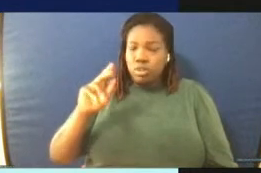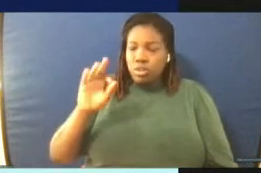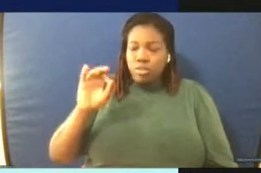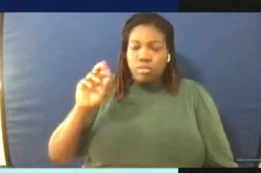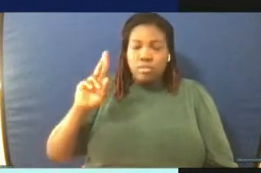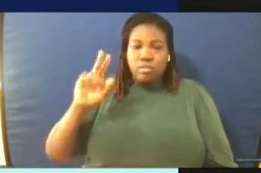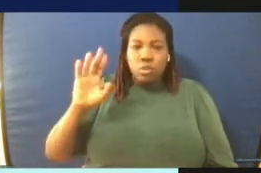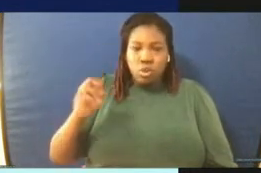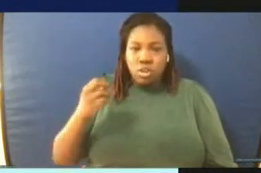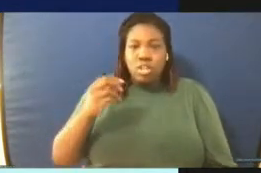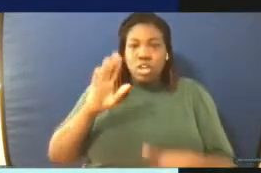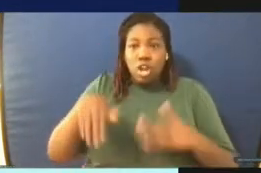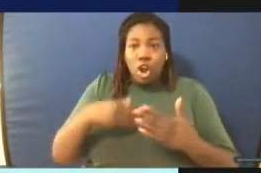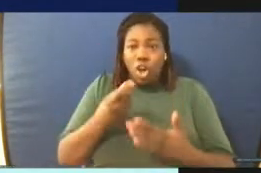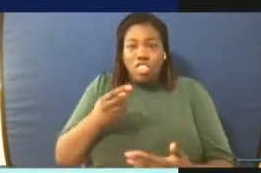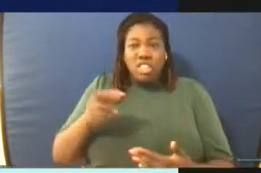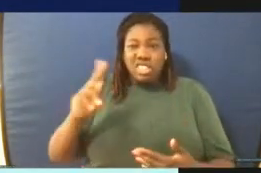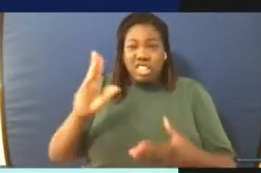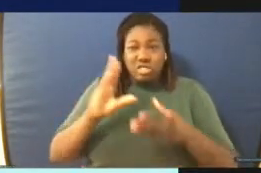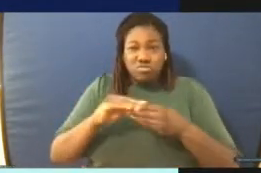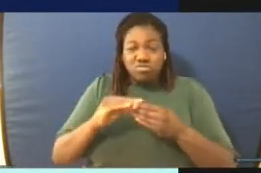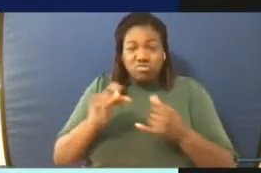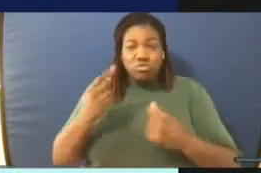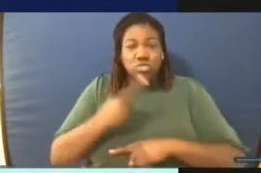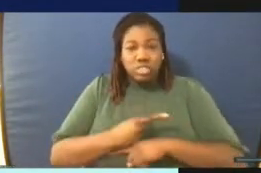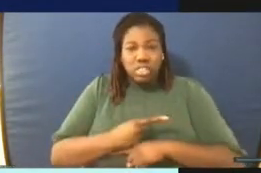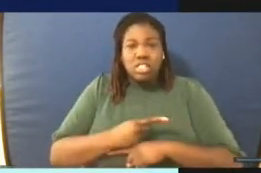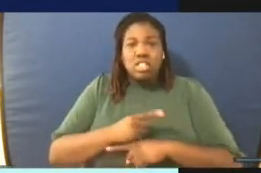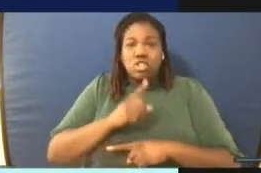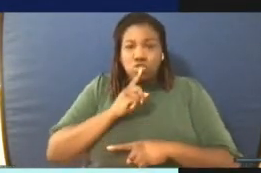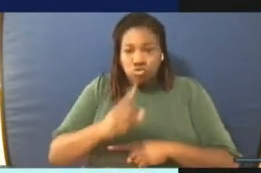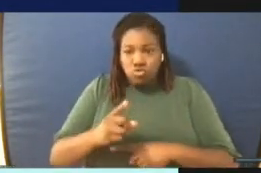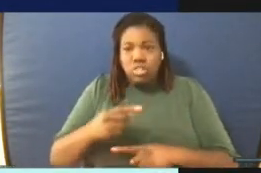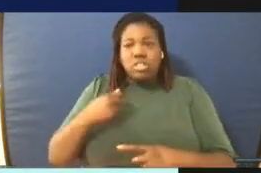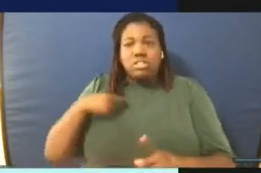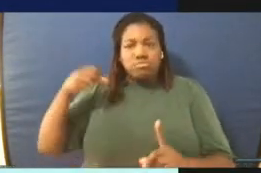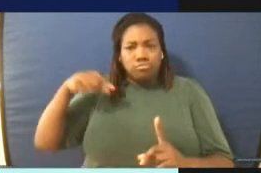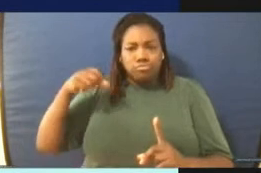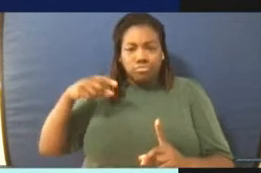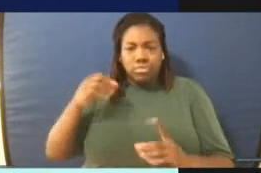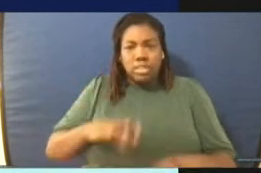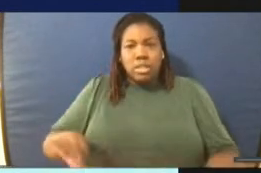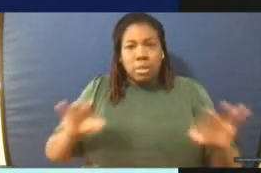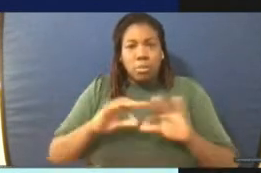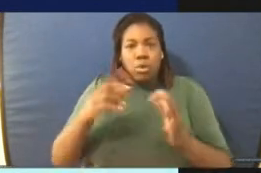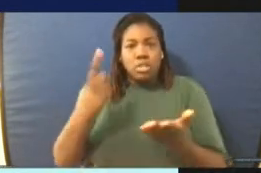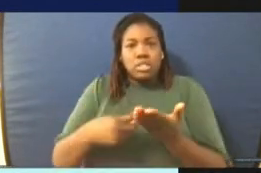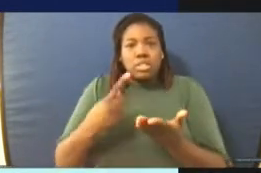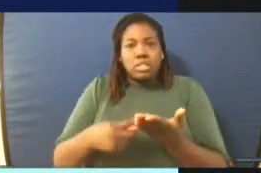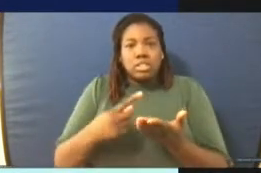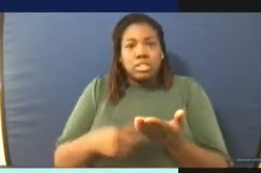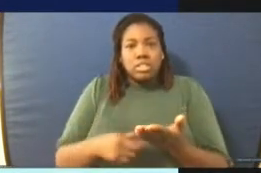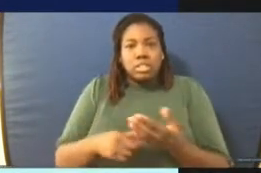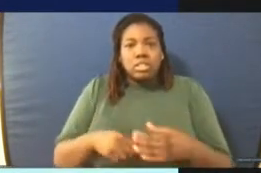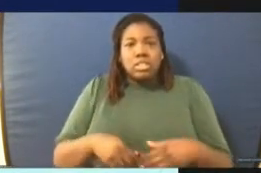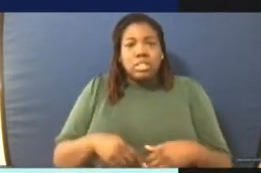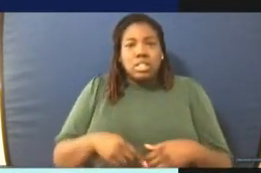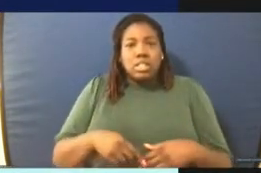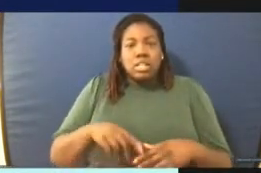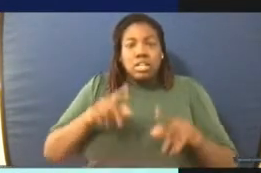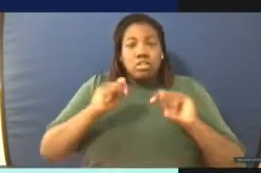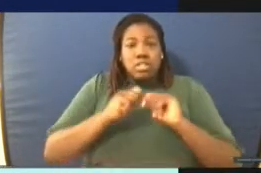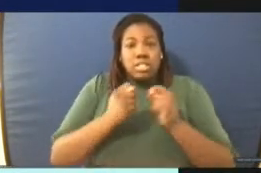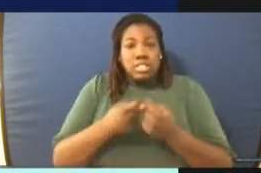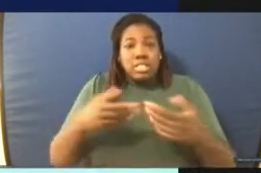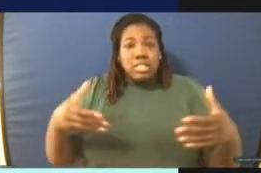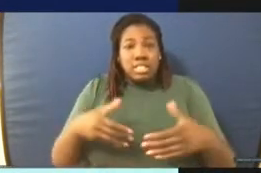Evans, Dr. Akbar, and Dr. Karnick. Really stimulating, important discussion that we just had. For the team, the time